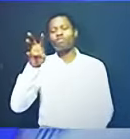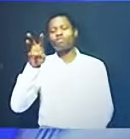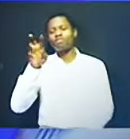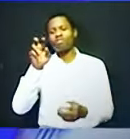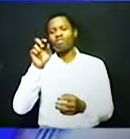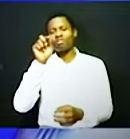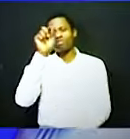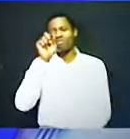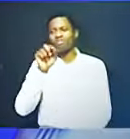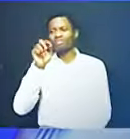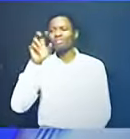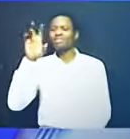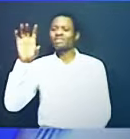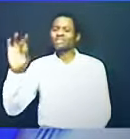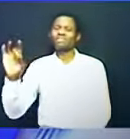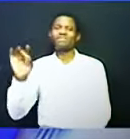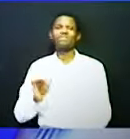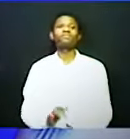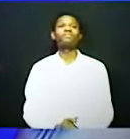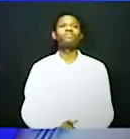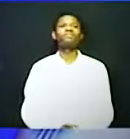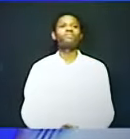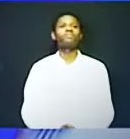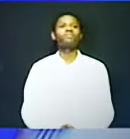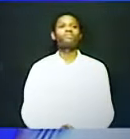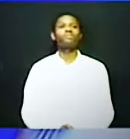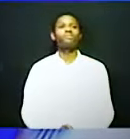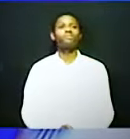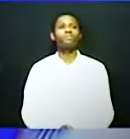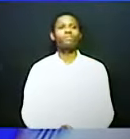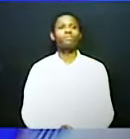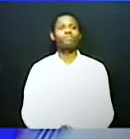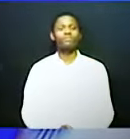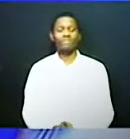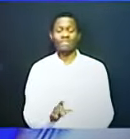34 verse 8. Then